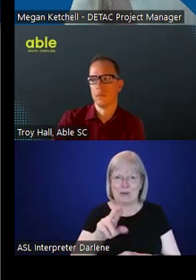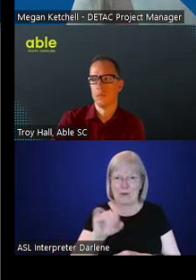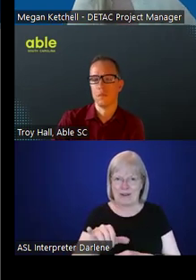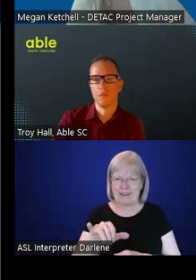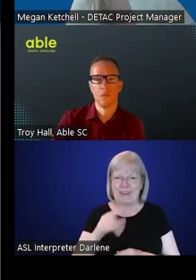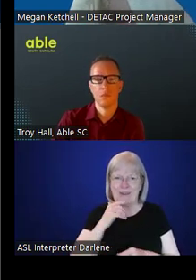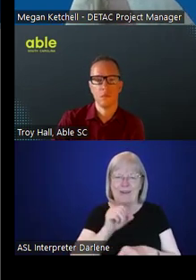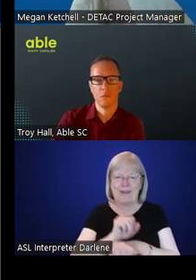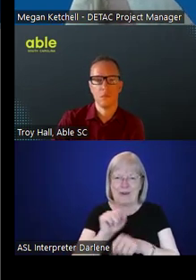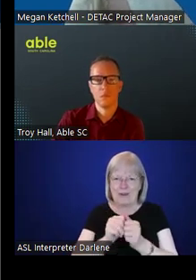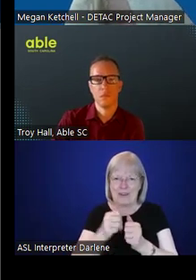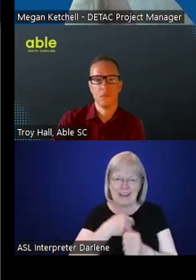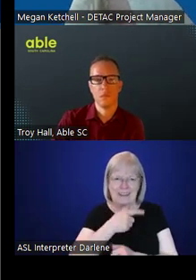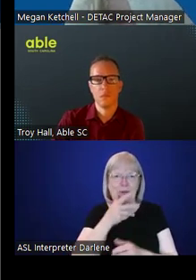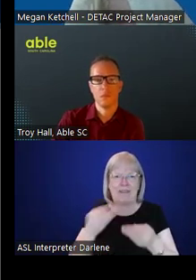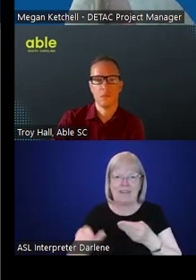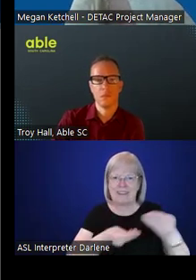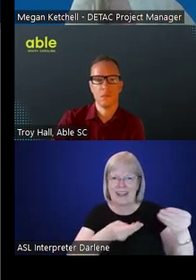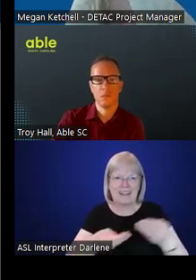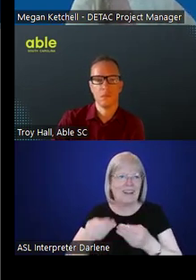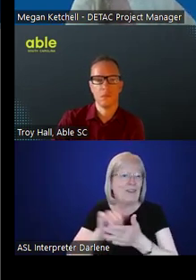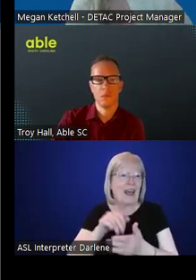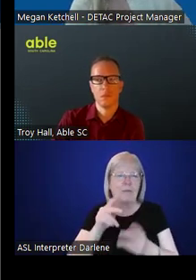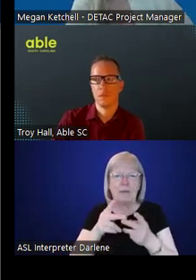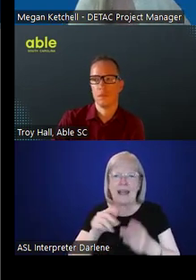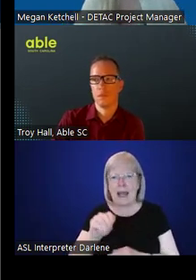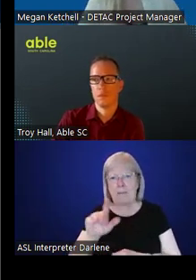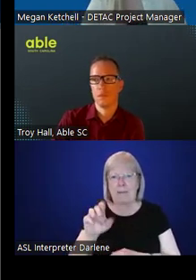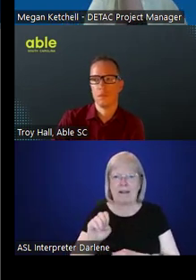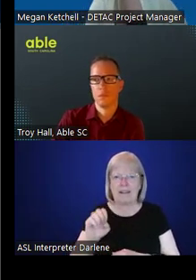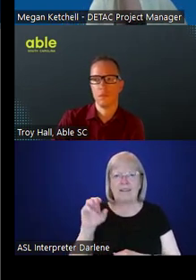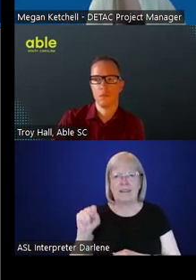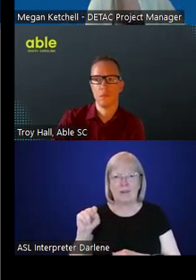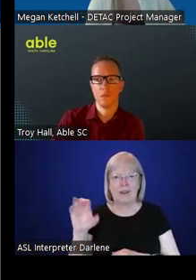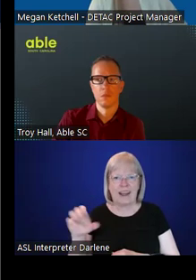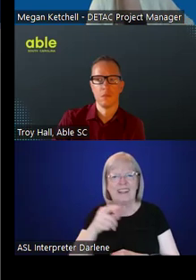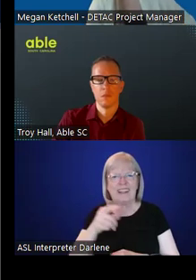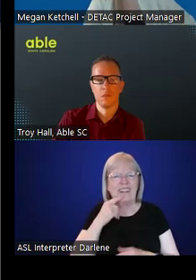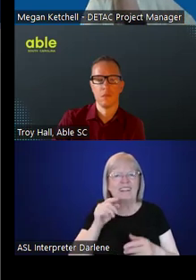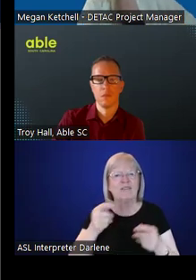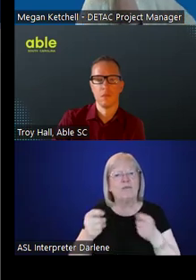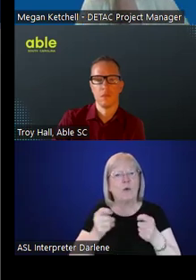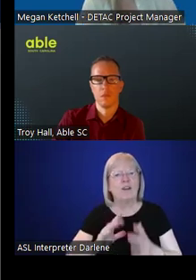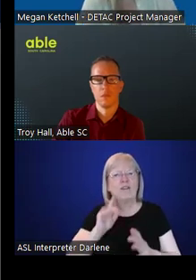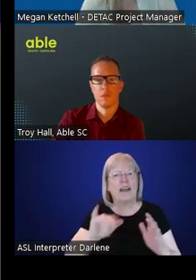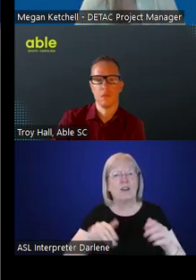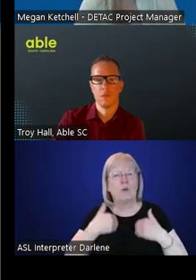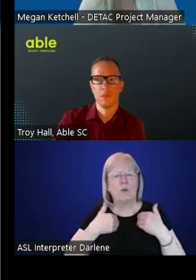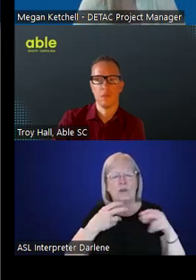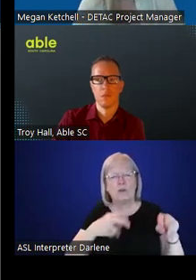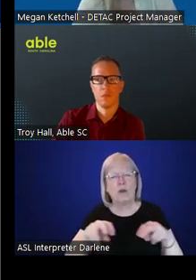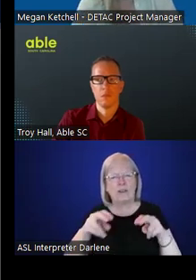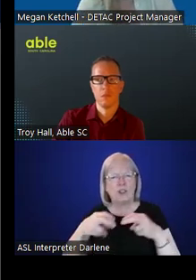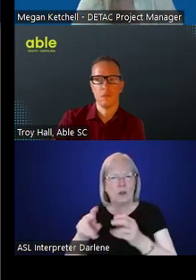and facilitator at Able, South Carolina, Troy Hall, who's the Director of Youth Transition Programs. And he's going to be